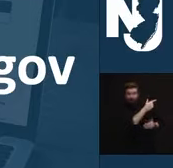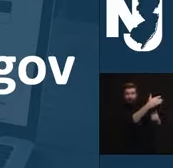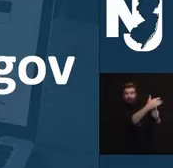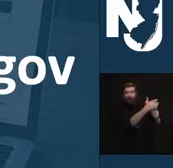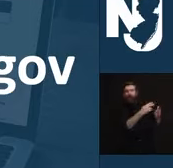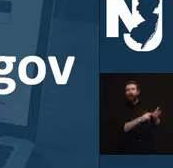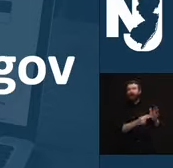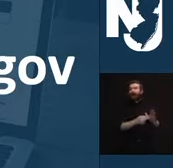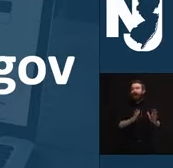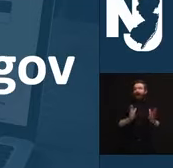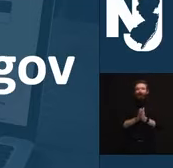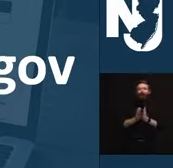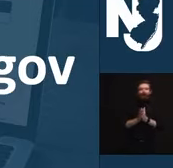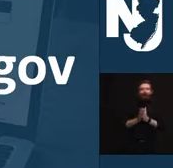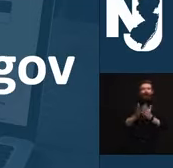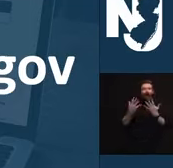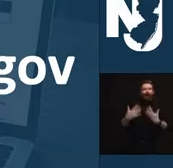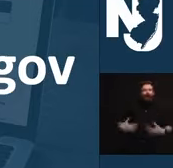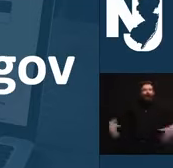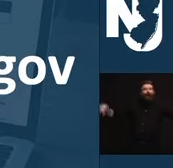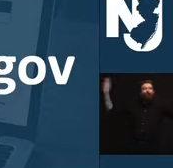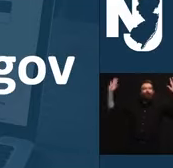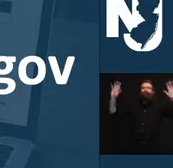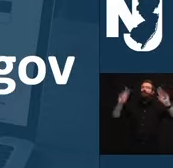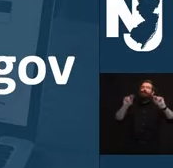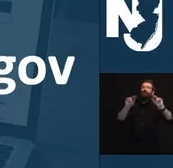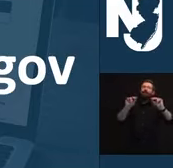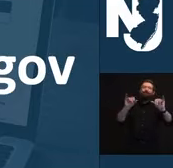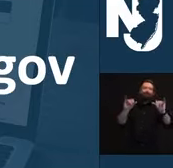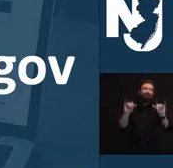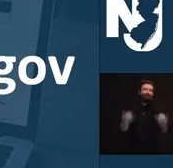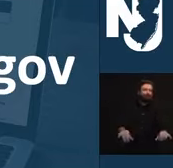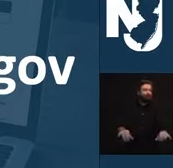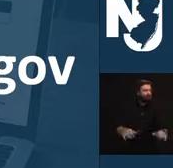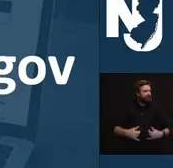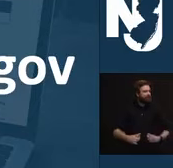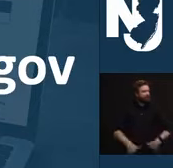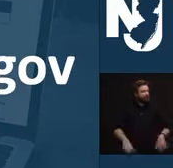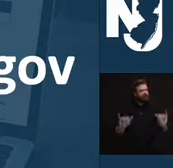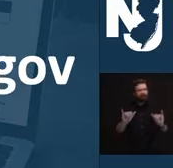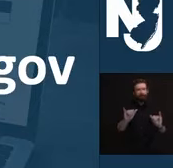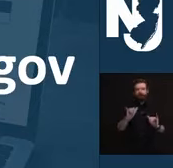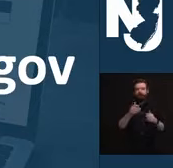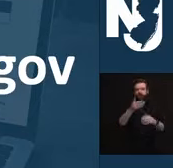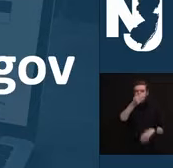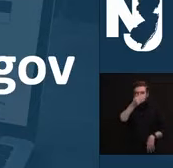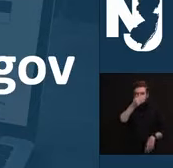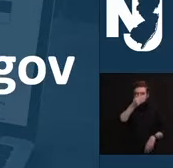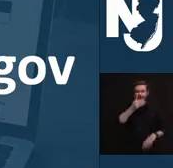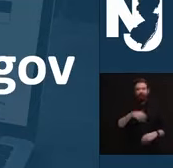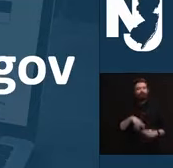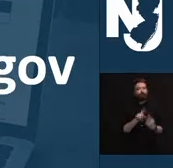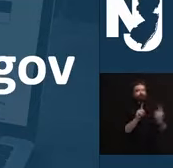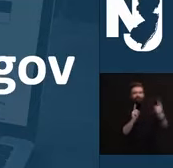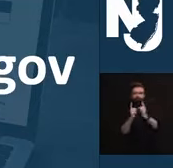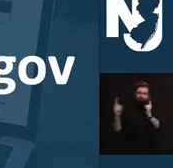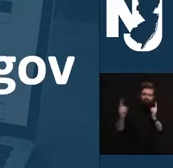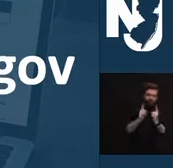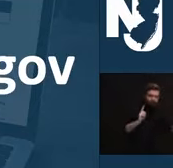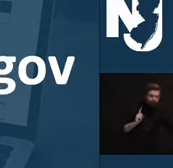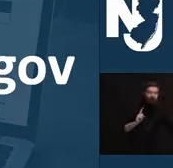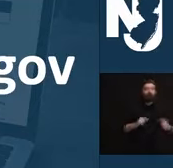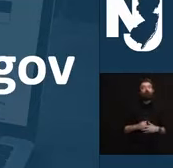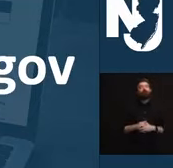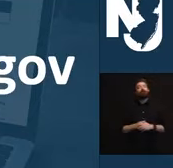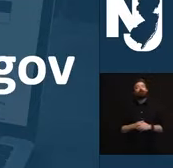masks, social distancing, and keeping vigilant. But an end can now be considered a when and not an if, and we